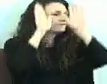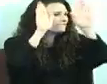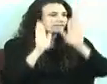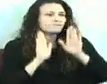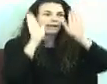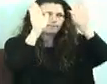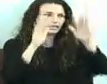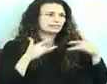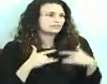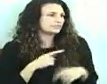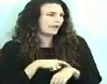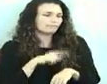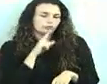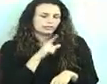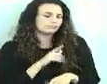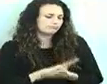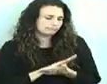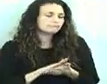affair.